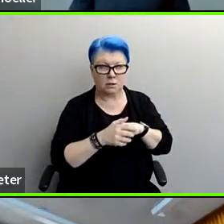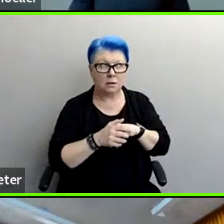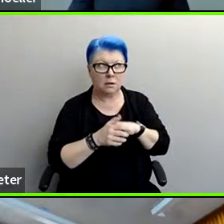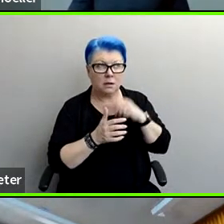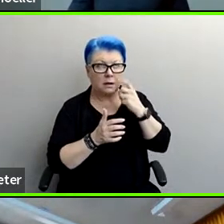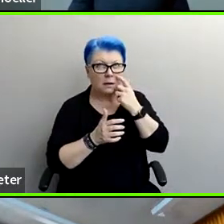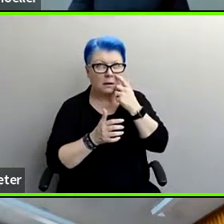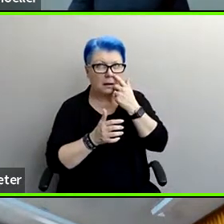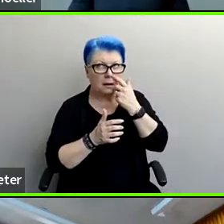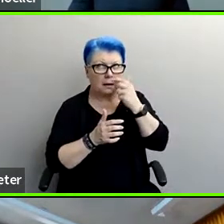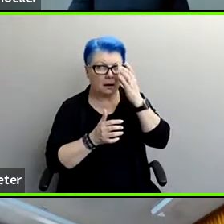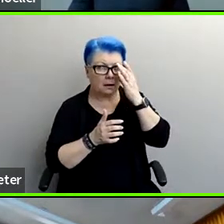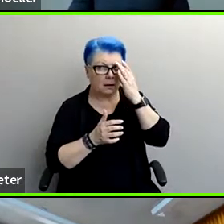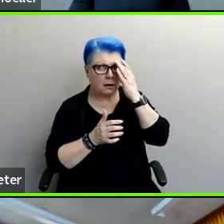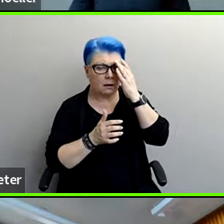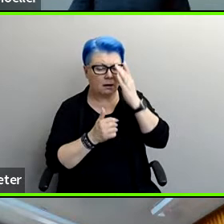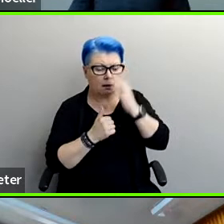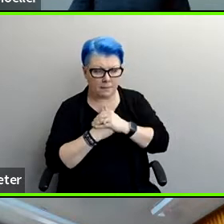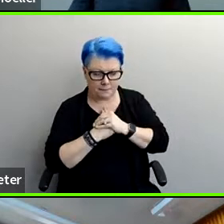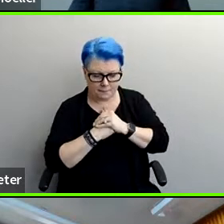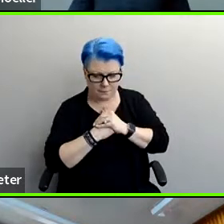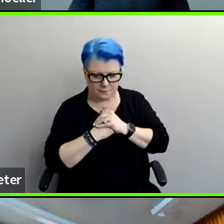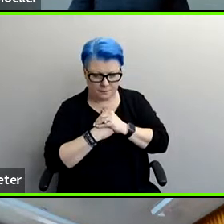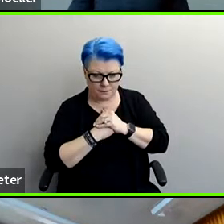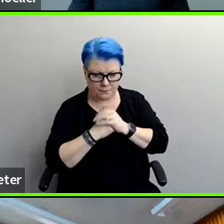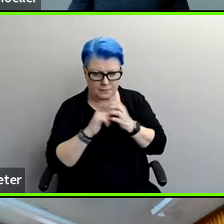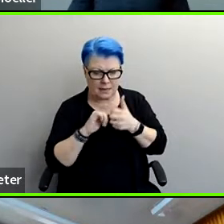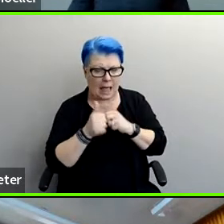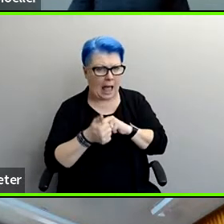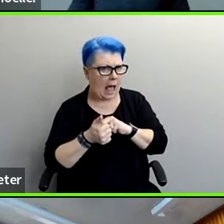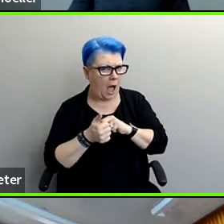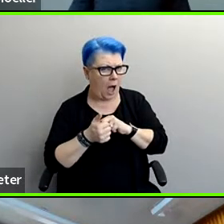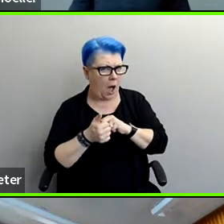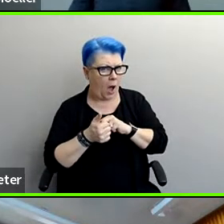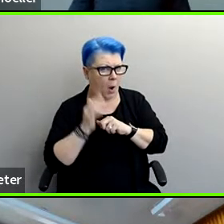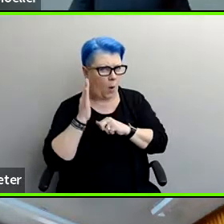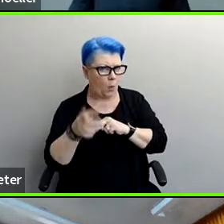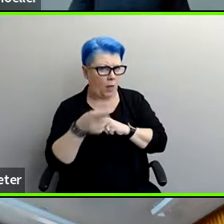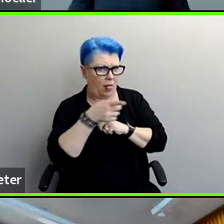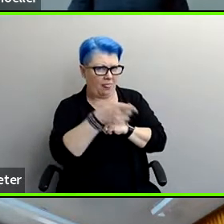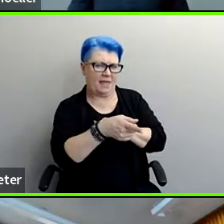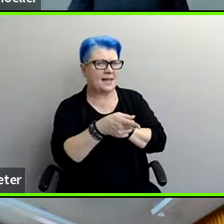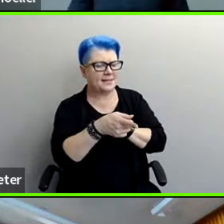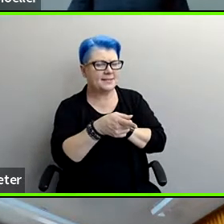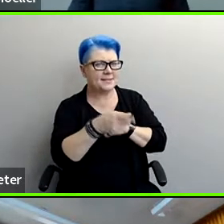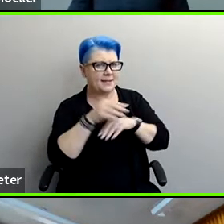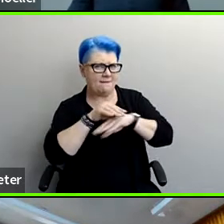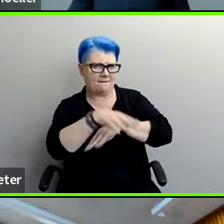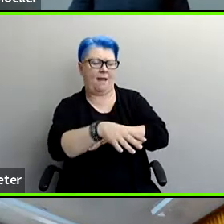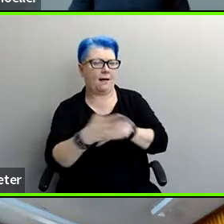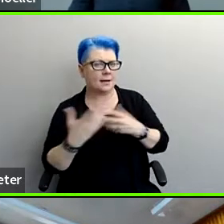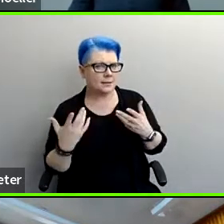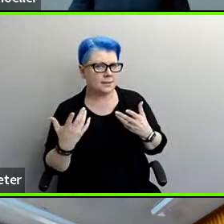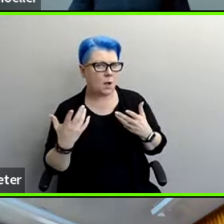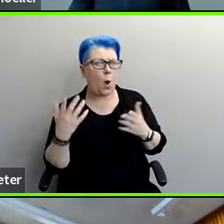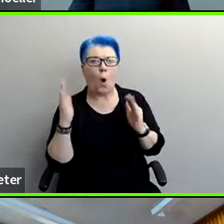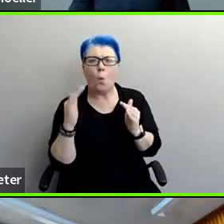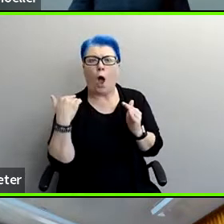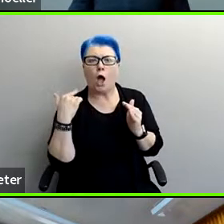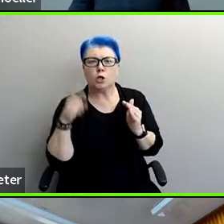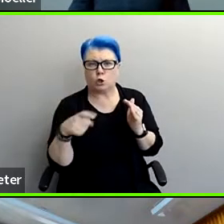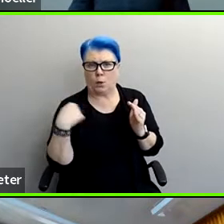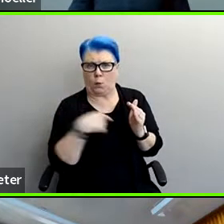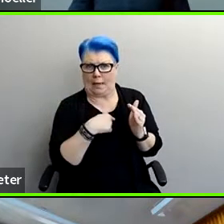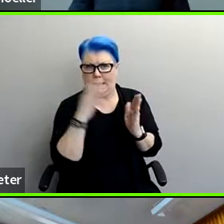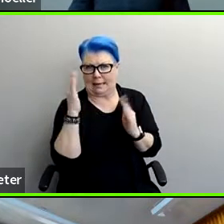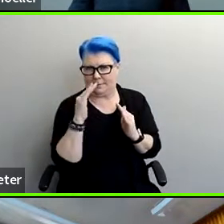concern to all of us. How will this impact that? Like, what should we expect looking forward? And